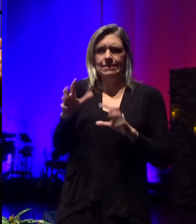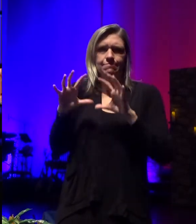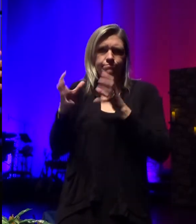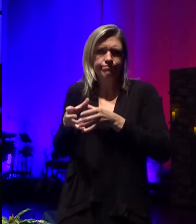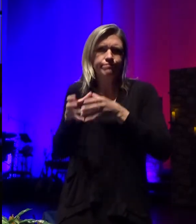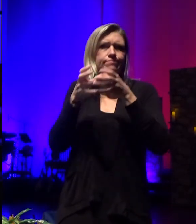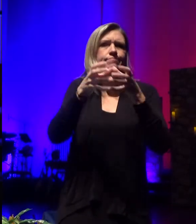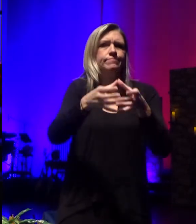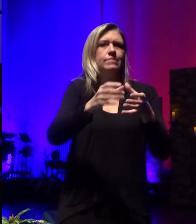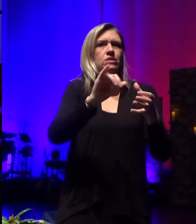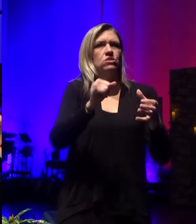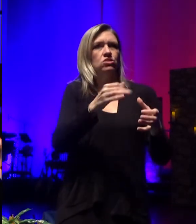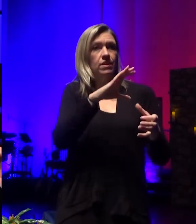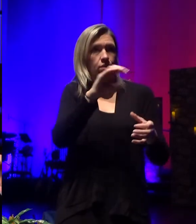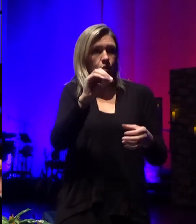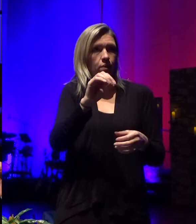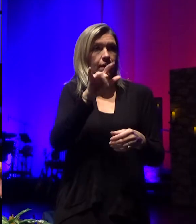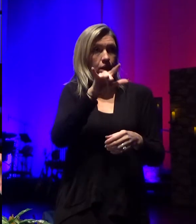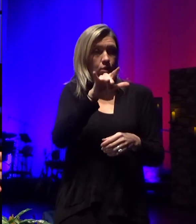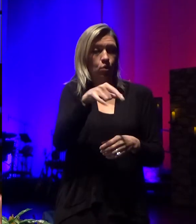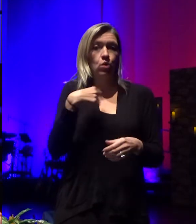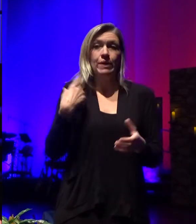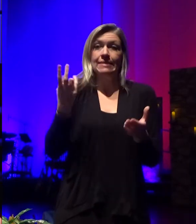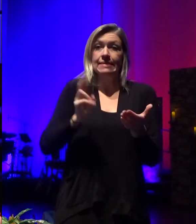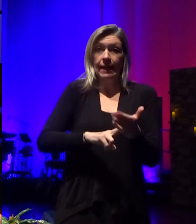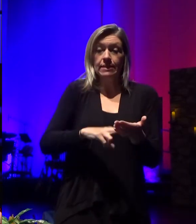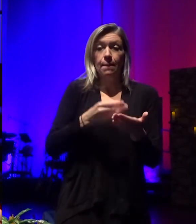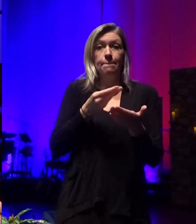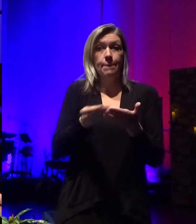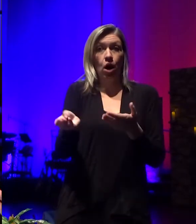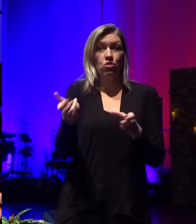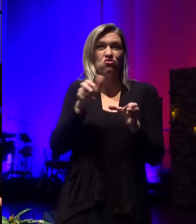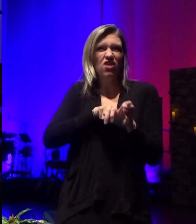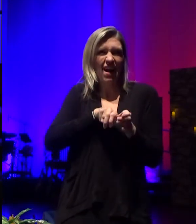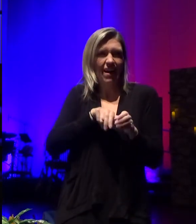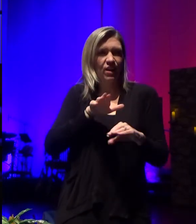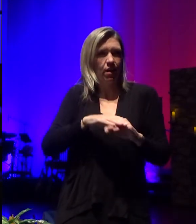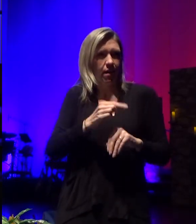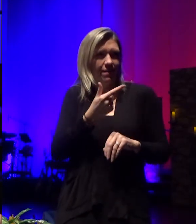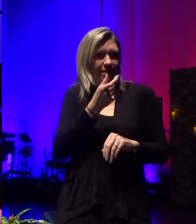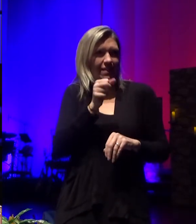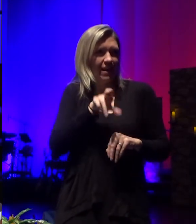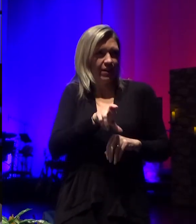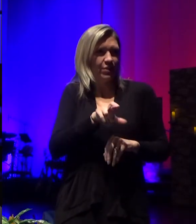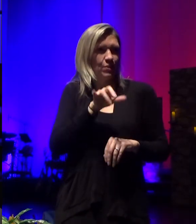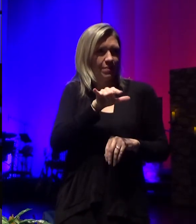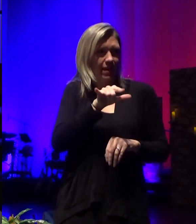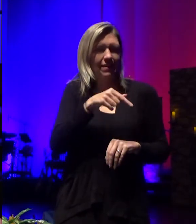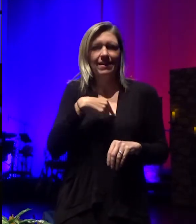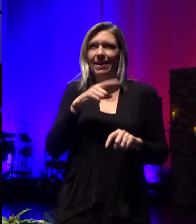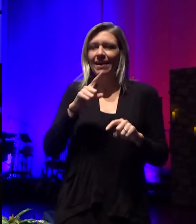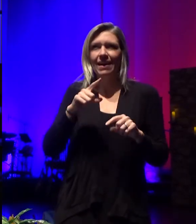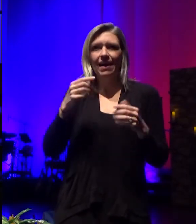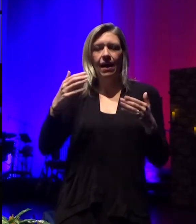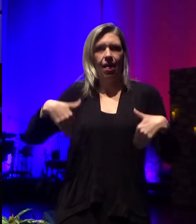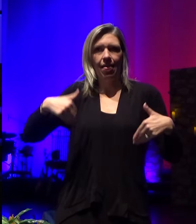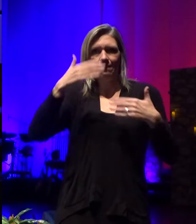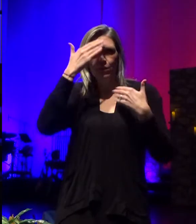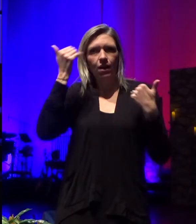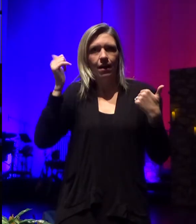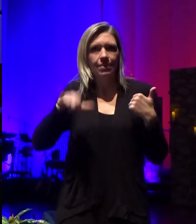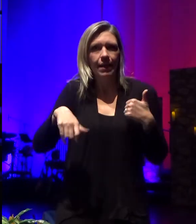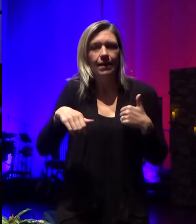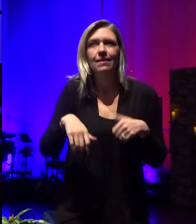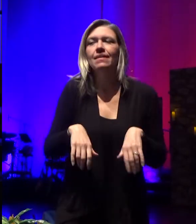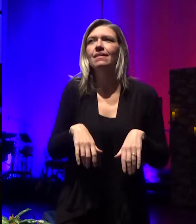and we signed up and bought glider plane rides. I hadn't remembered that for years. And I remember sitting in that little